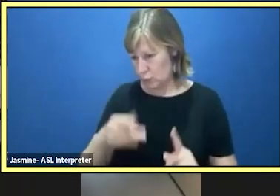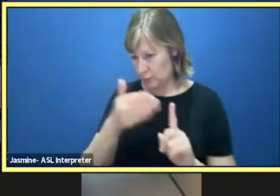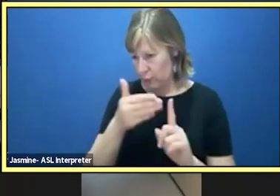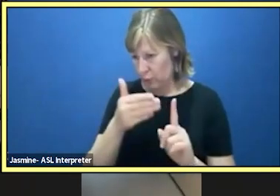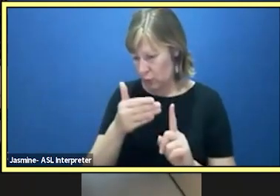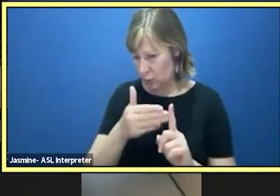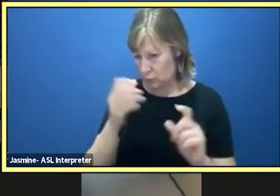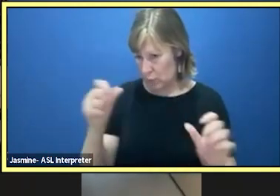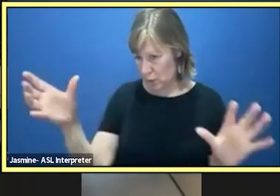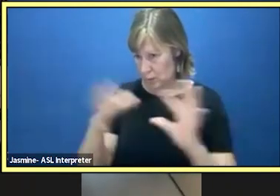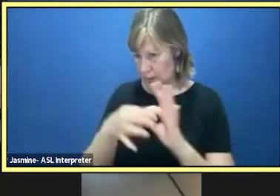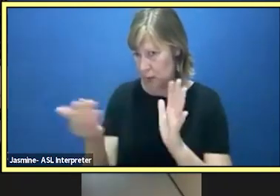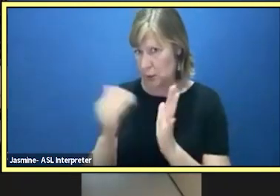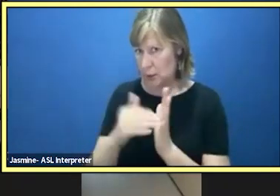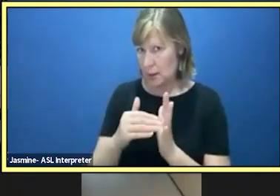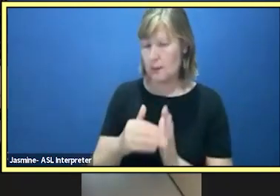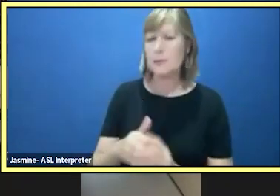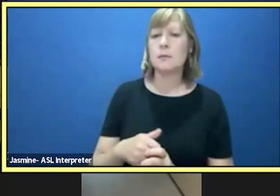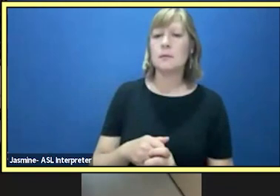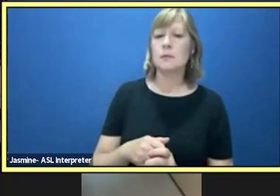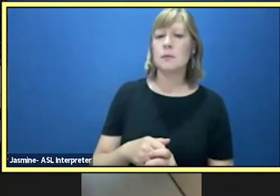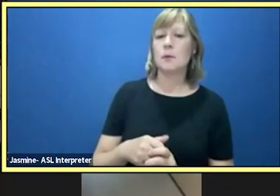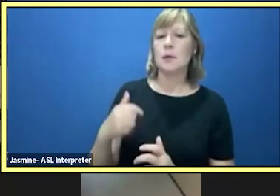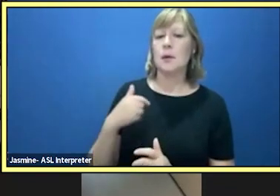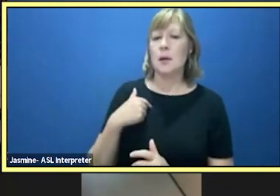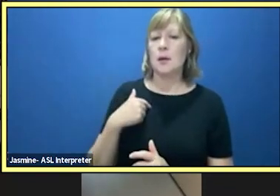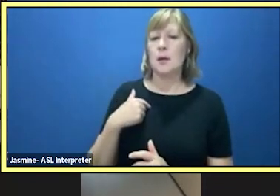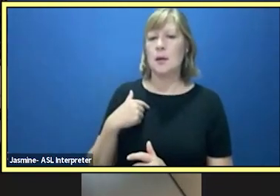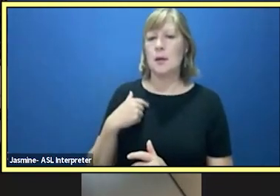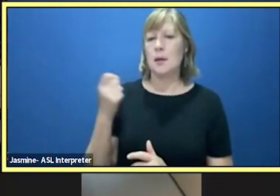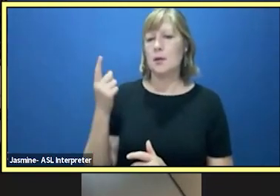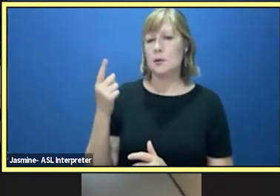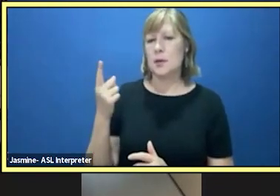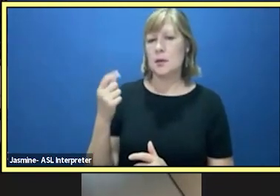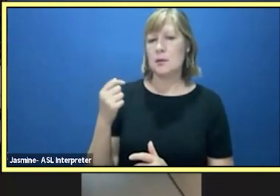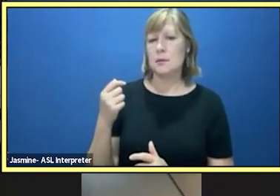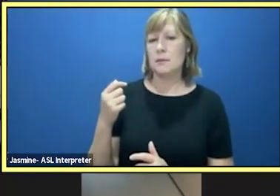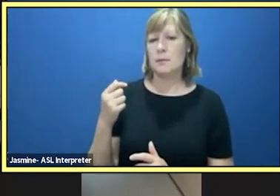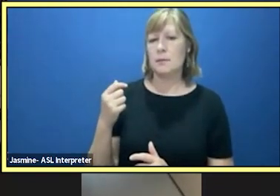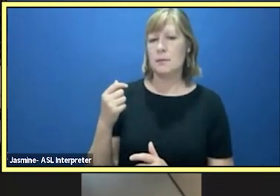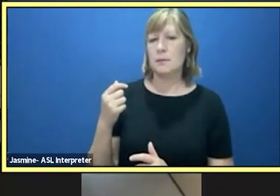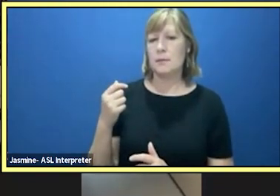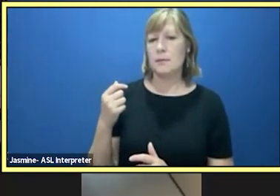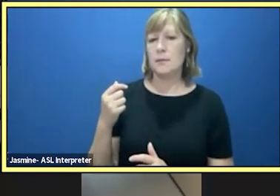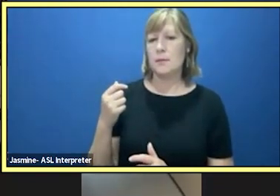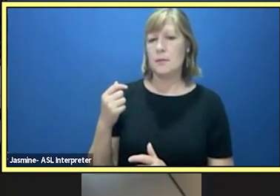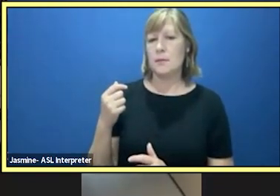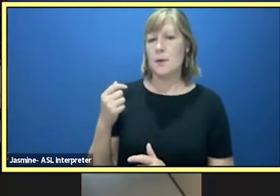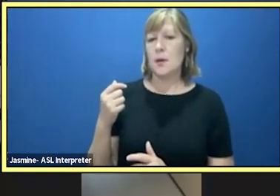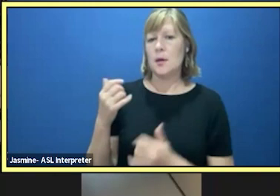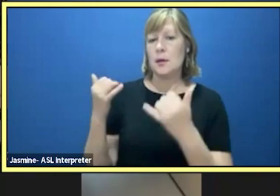for individuals that maybe might not feel that their plan is correct. And maybe this is an option, as you said, to kind of